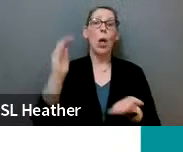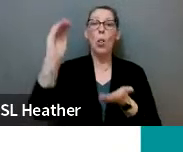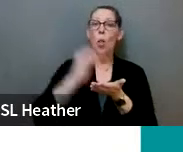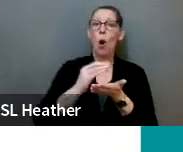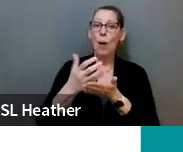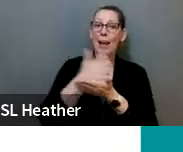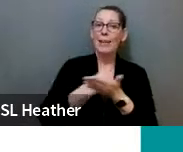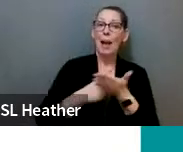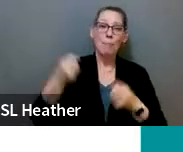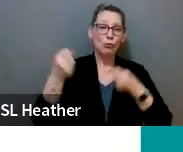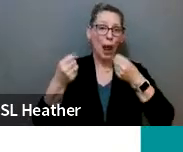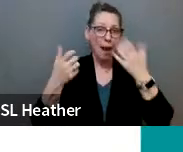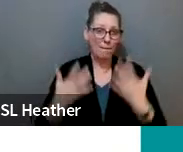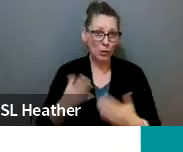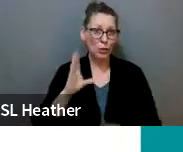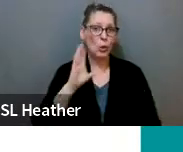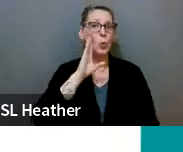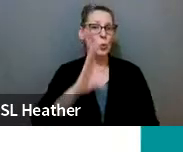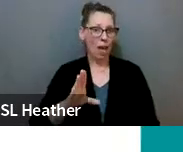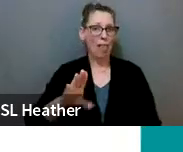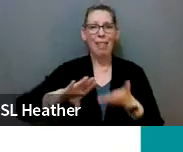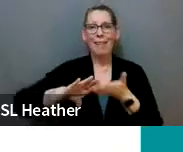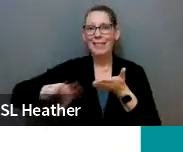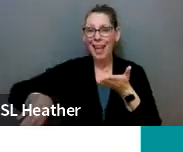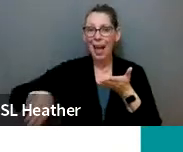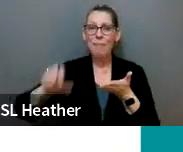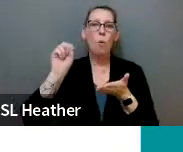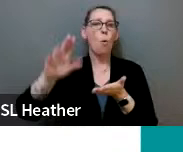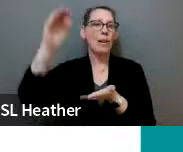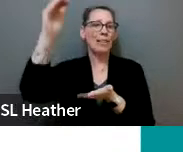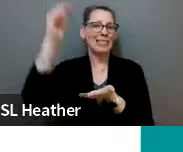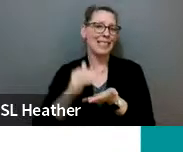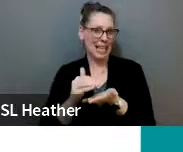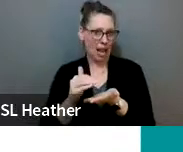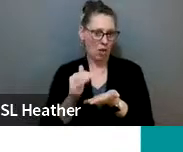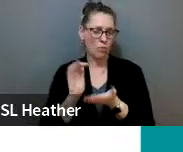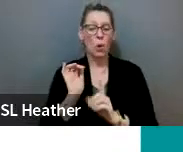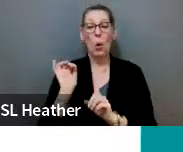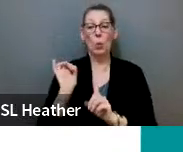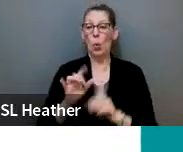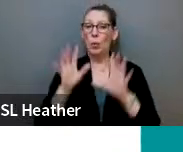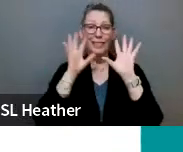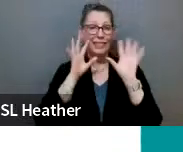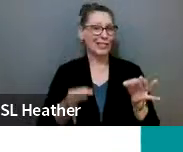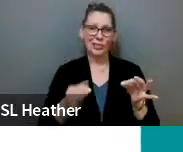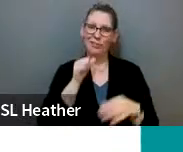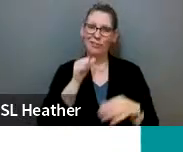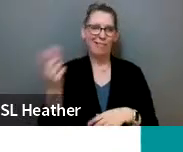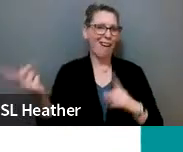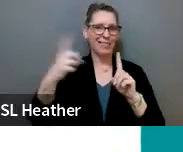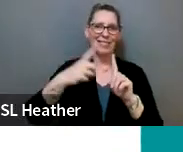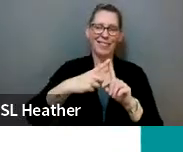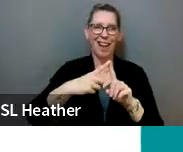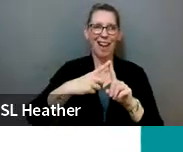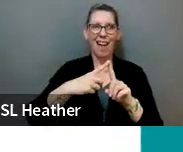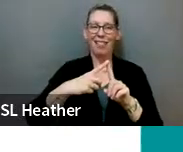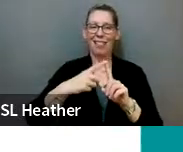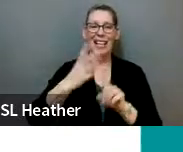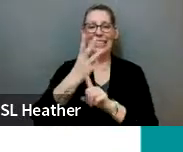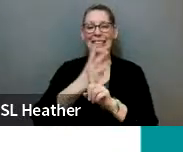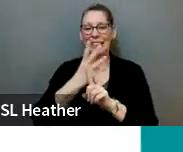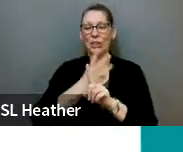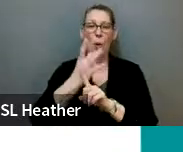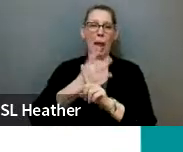low-income drivers that will be exempted or have a discount. Those decisions won't happen until about 6 to 8 months before